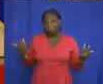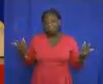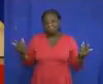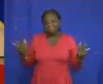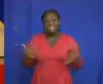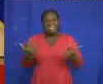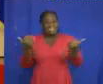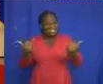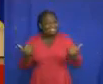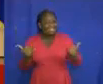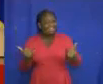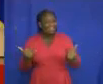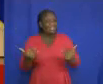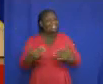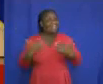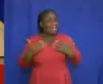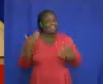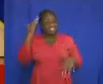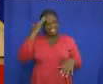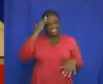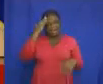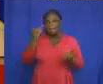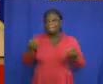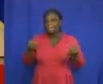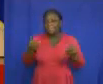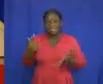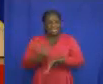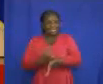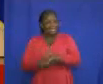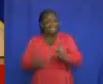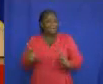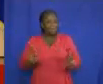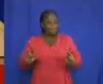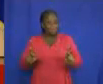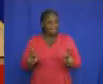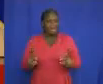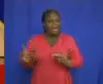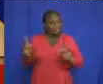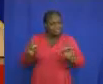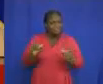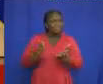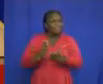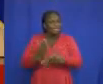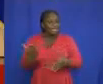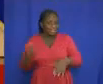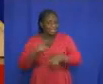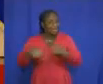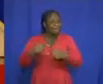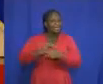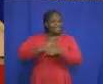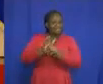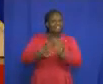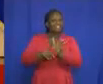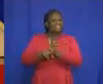is gratifying to note that many Ghanaians are adhering to the protocols, and it is